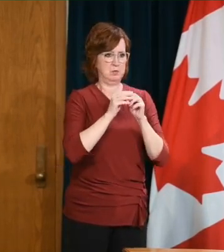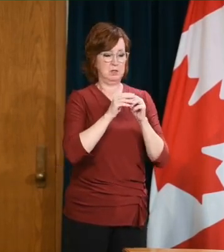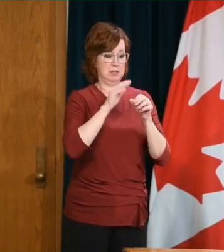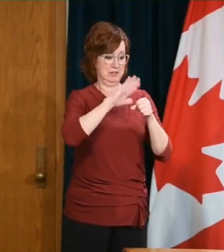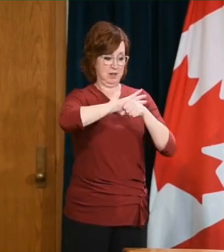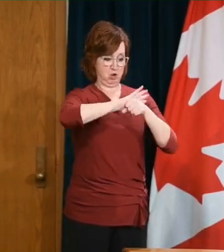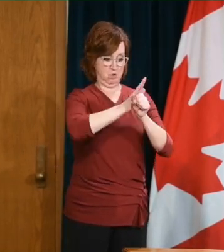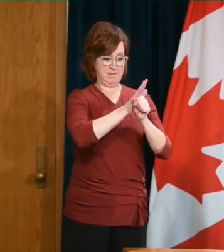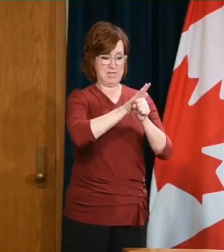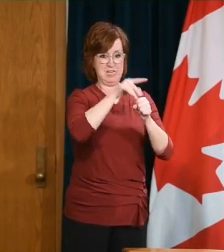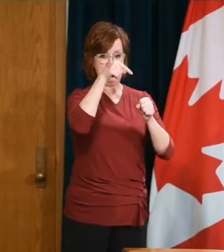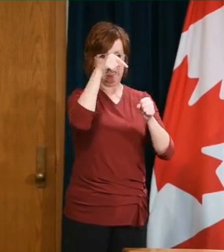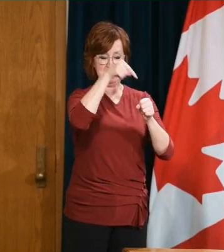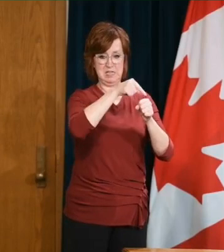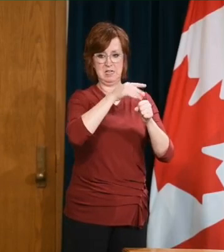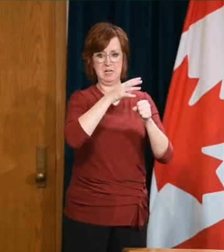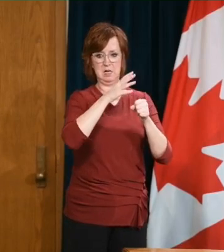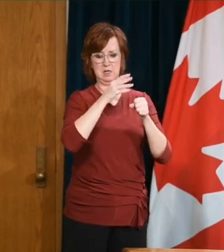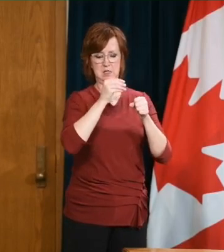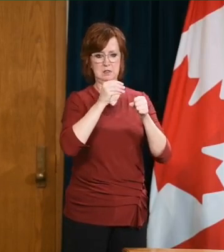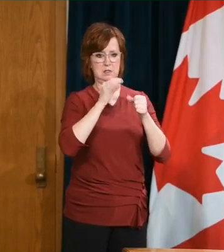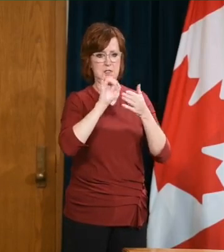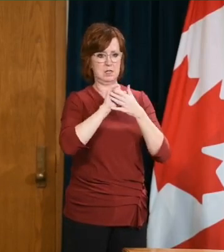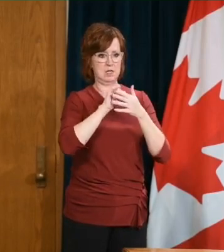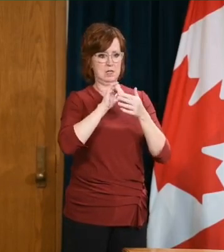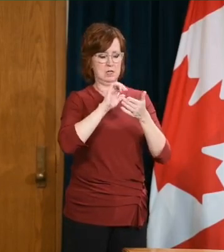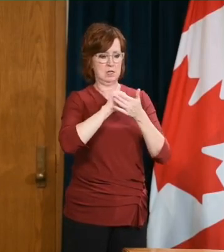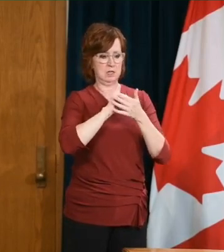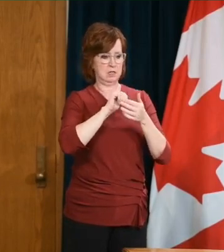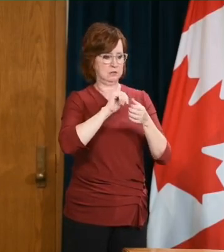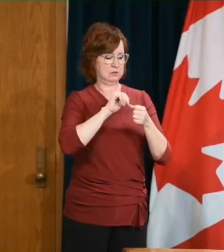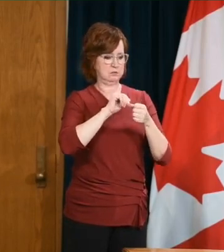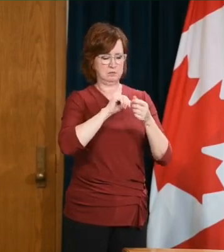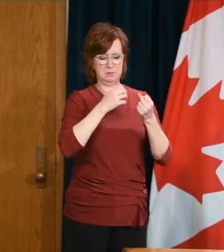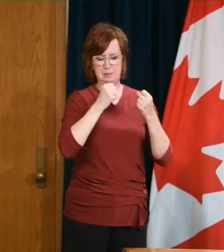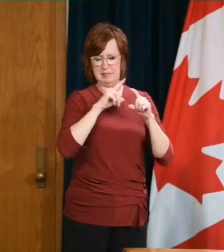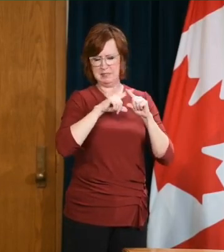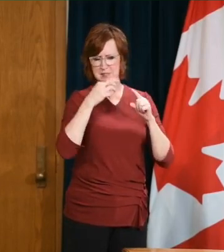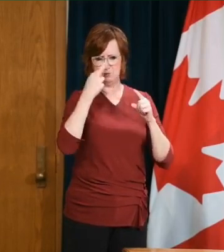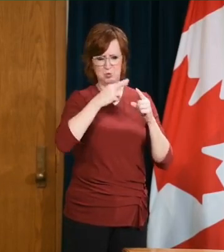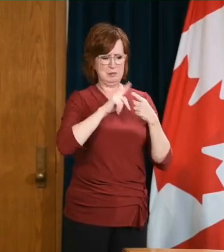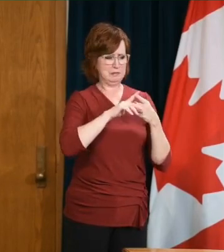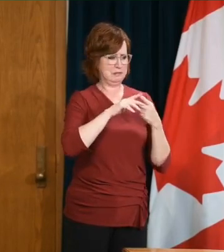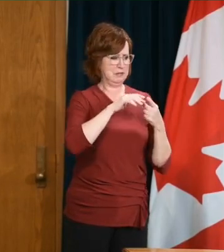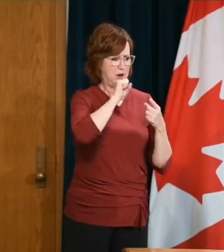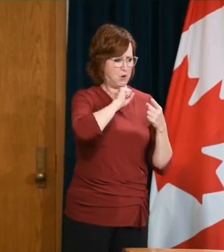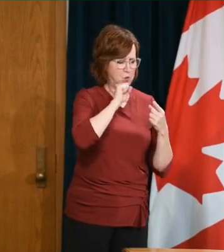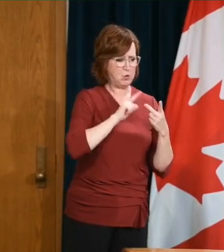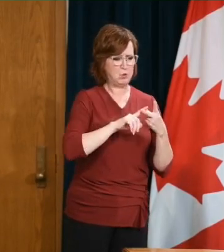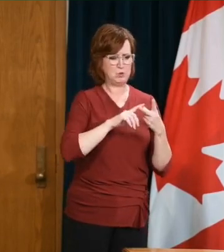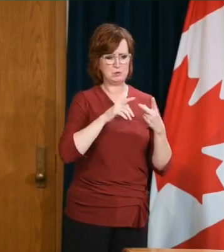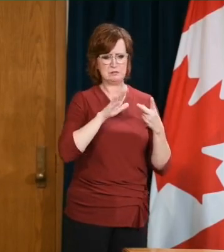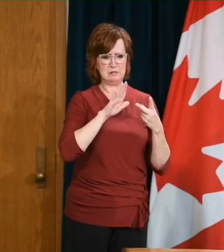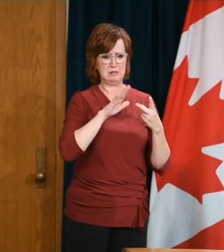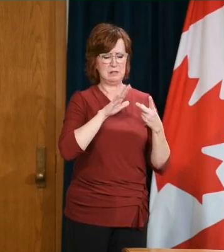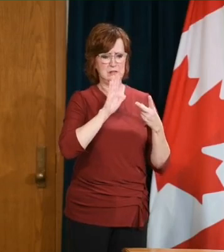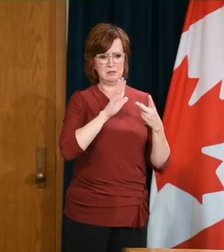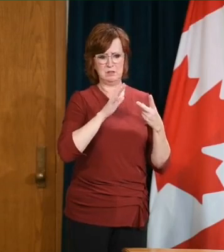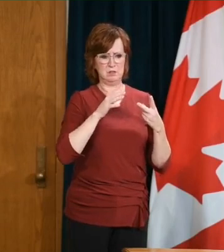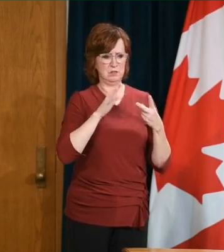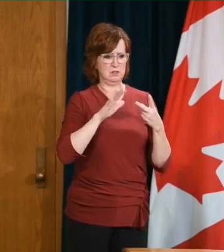outcome actually is determined by a variety of factors: age, underlying health conditions, other factors. So I have to reinforce